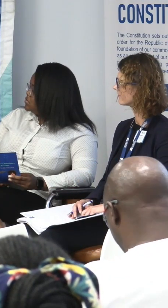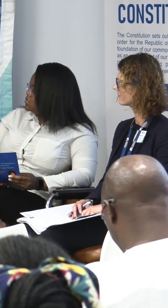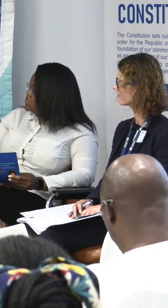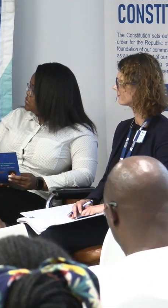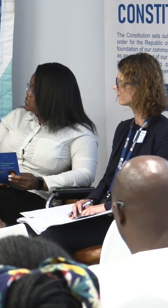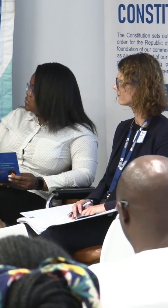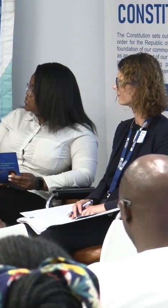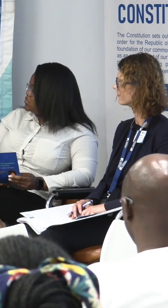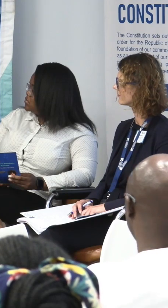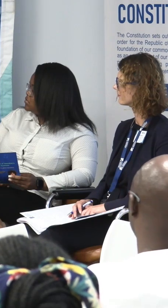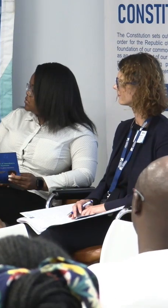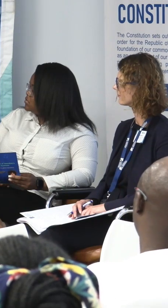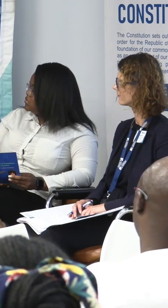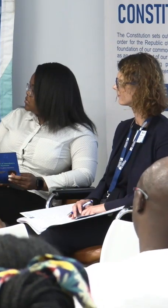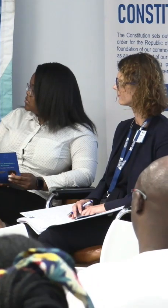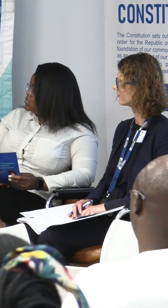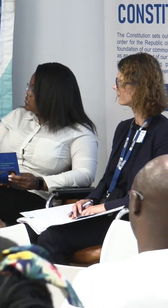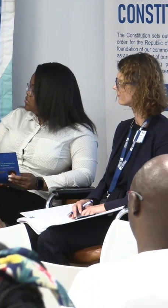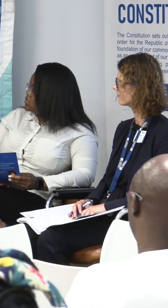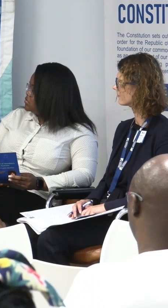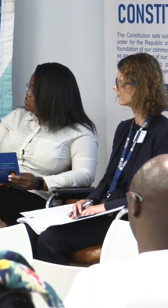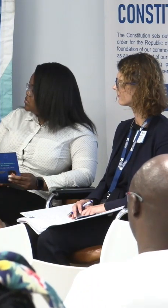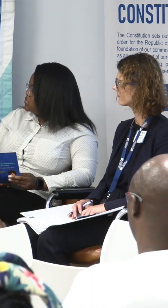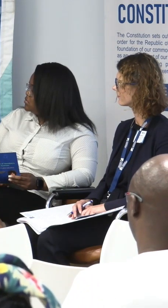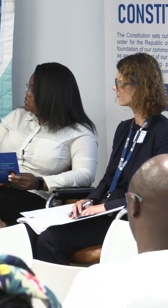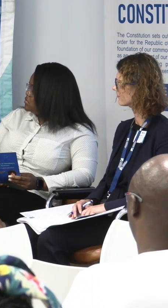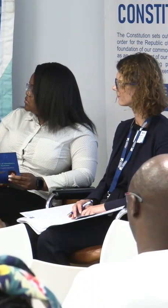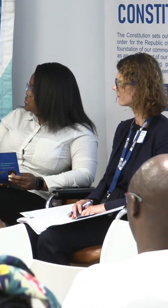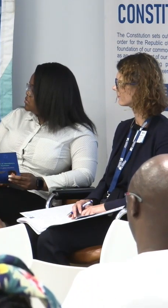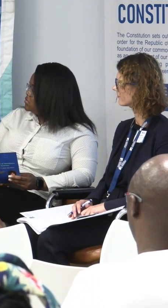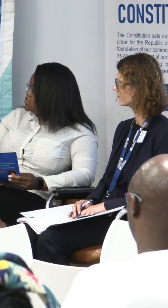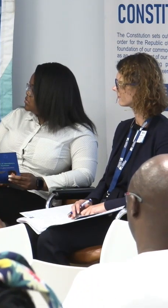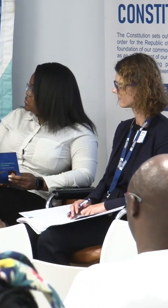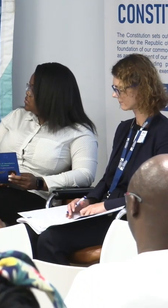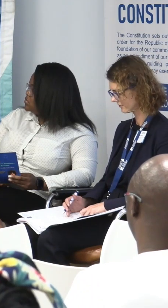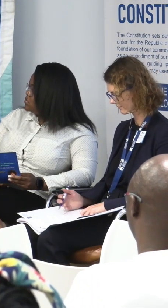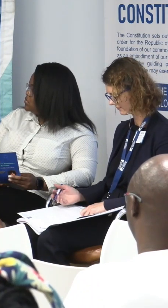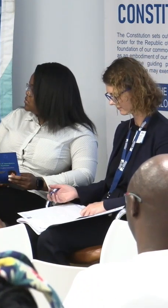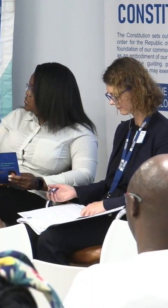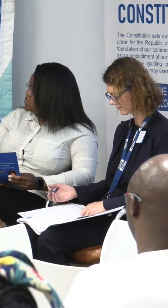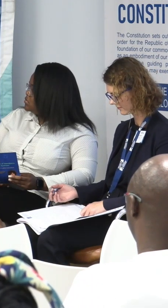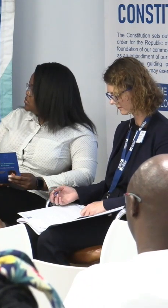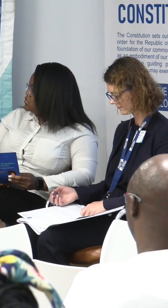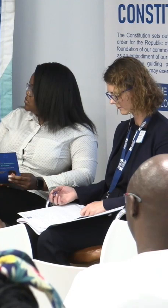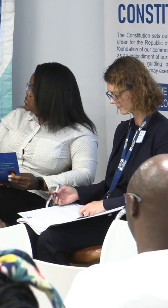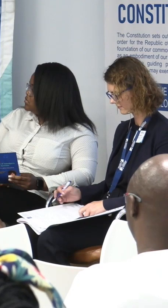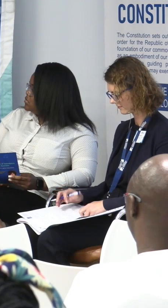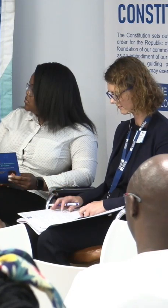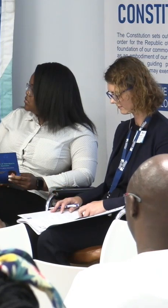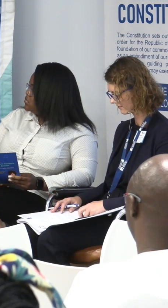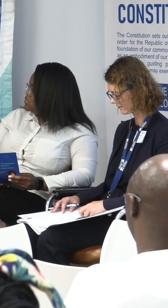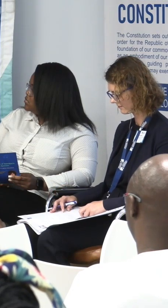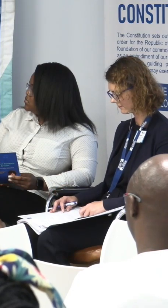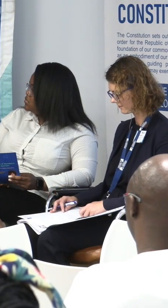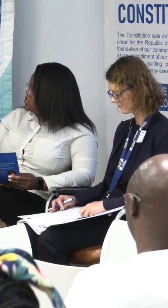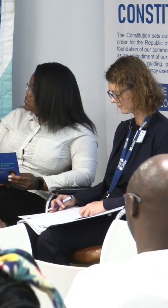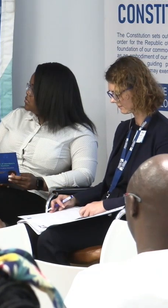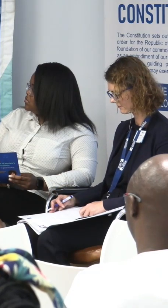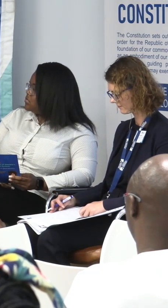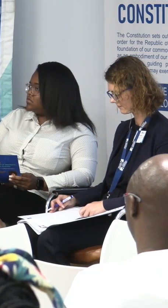all of us, we need to embrace and create a new vision and hope